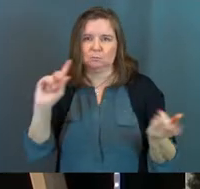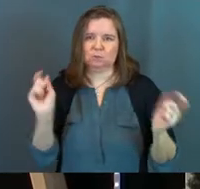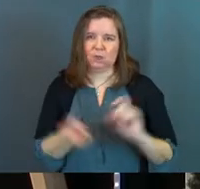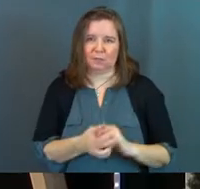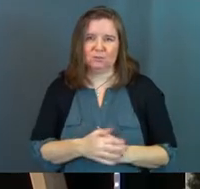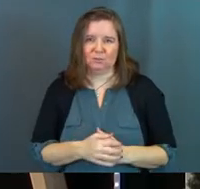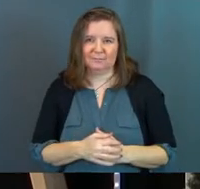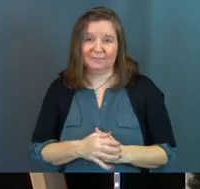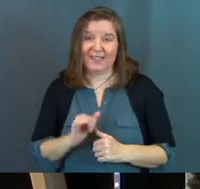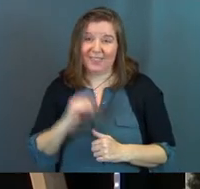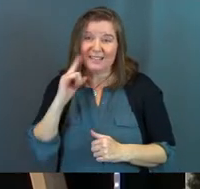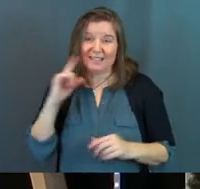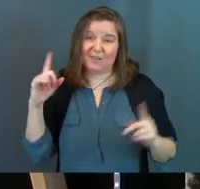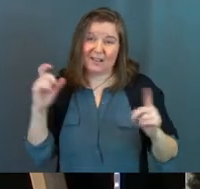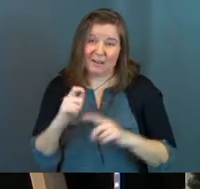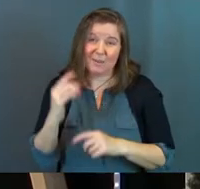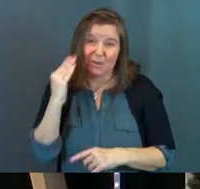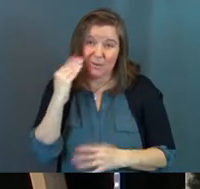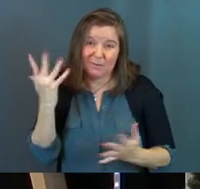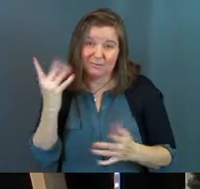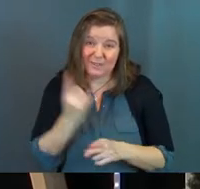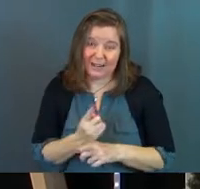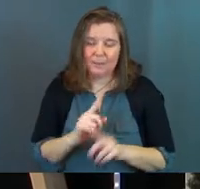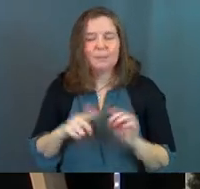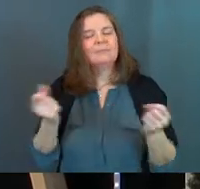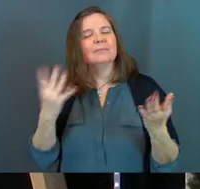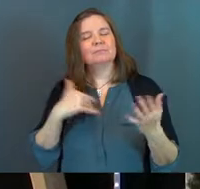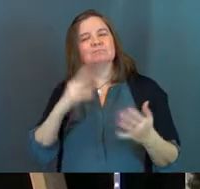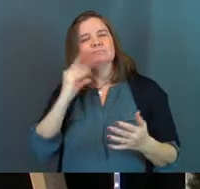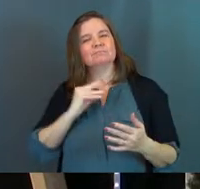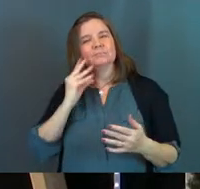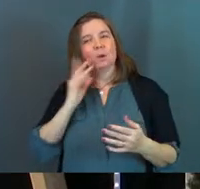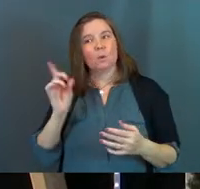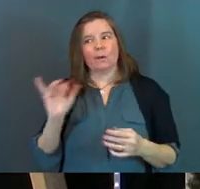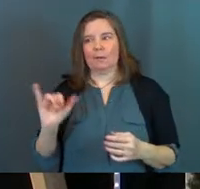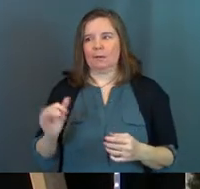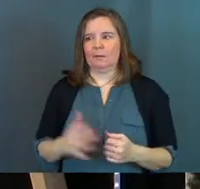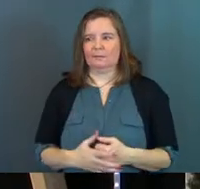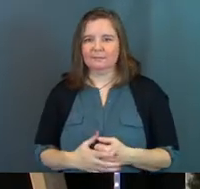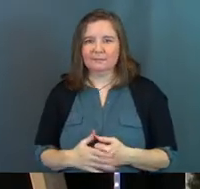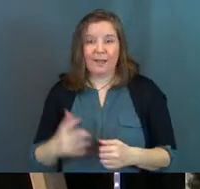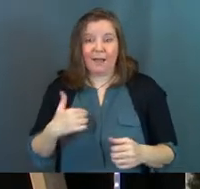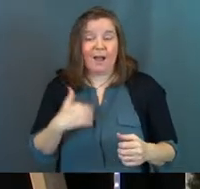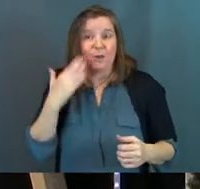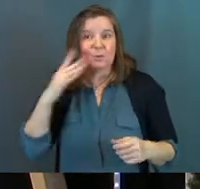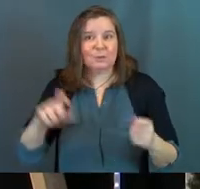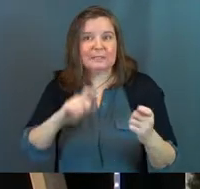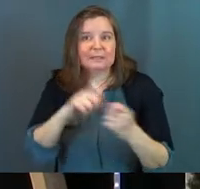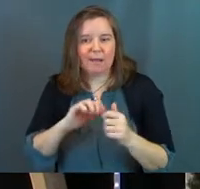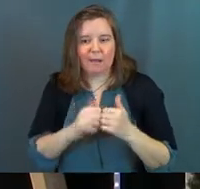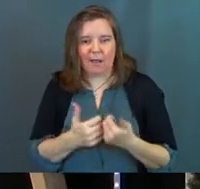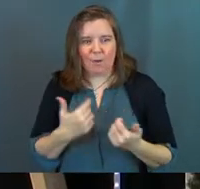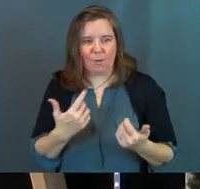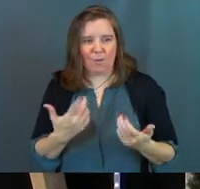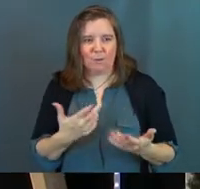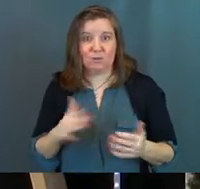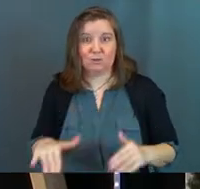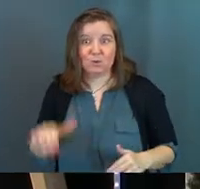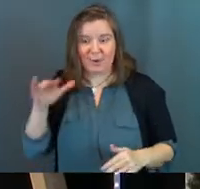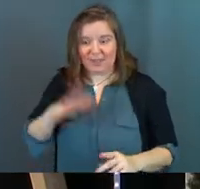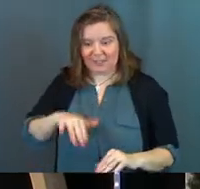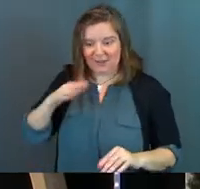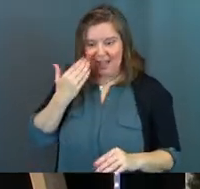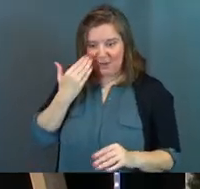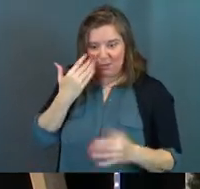I know, right? But how many of you have had the experience where it's like, you know, I knew exactly how to raise